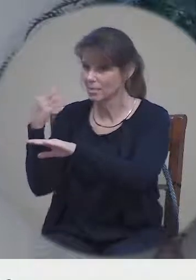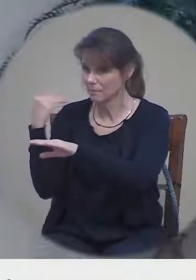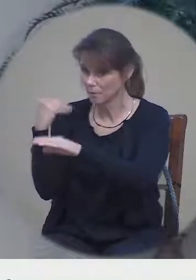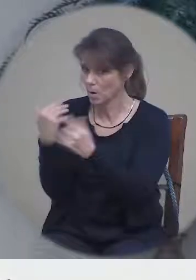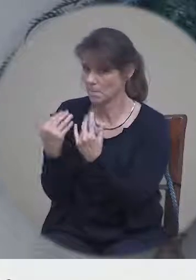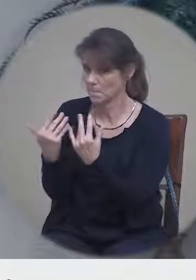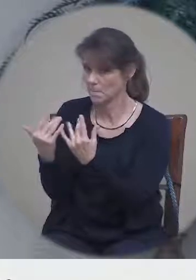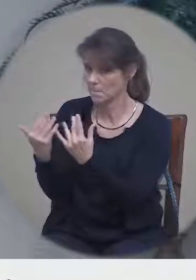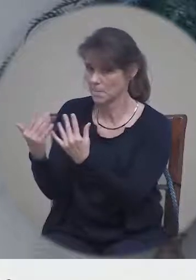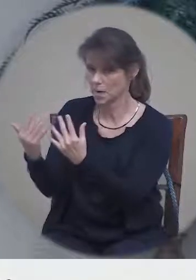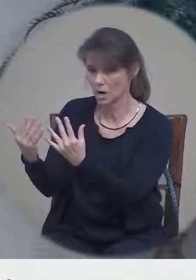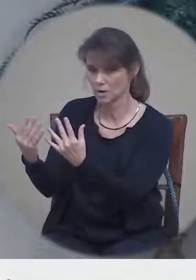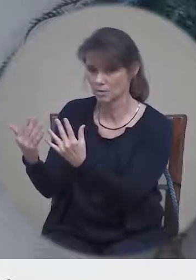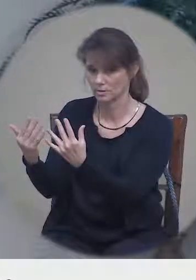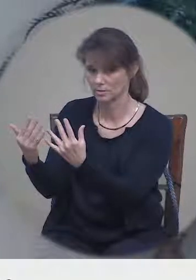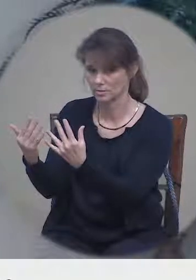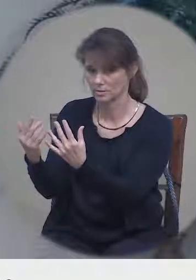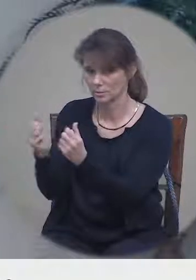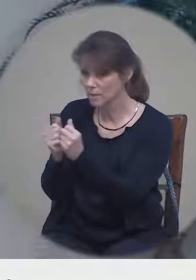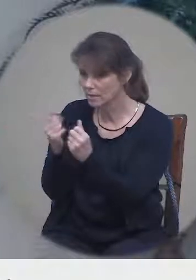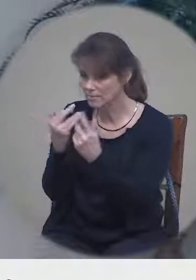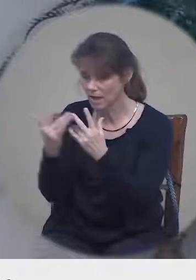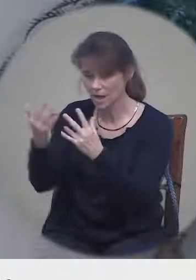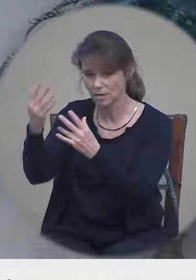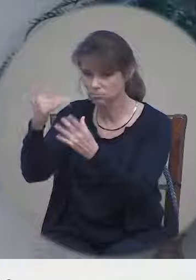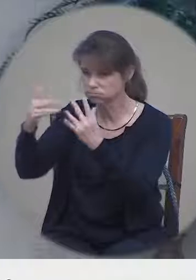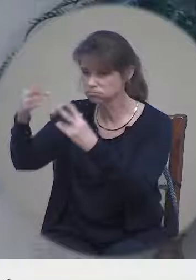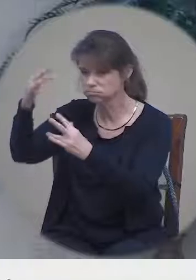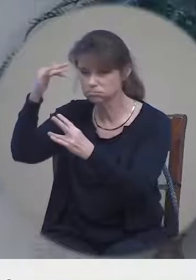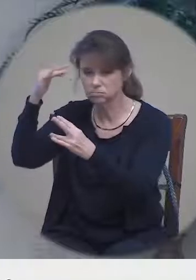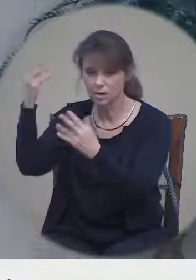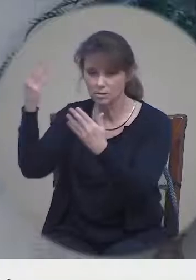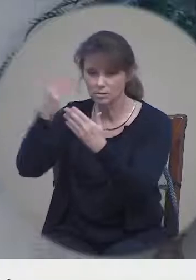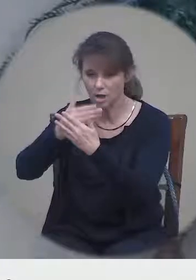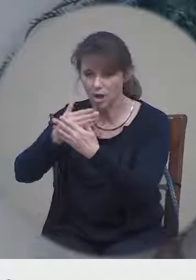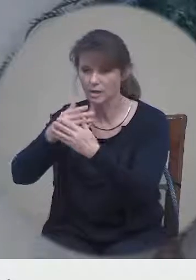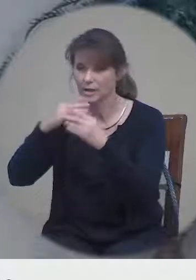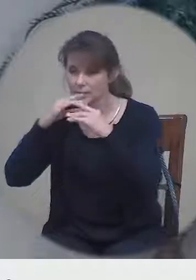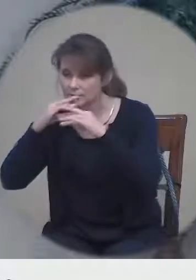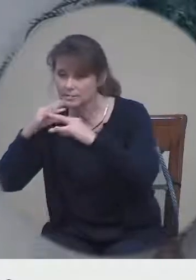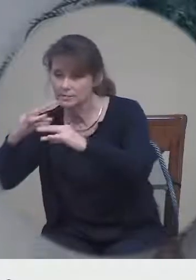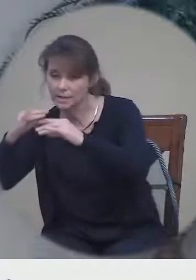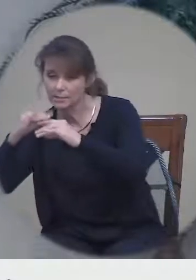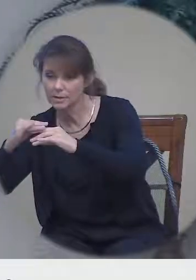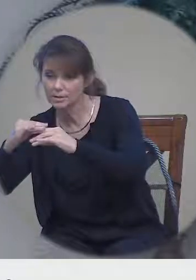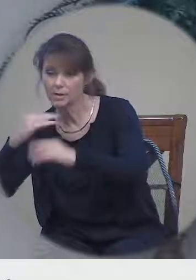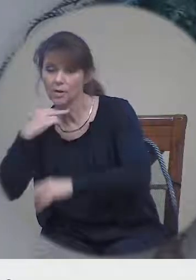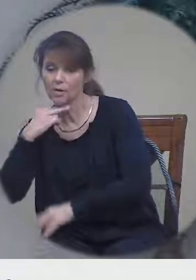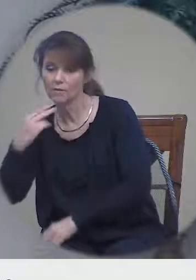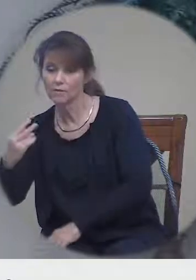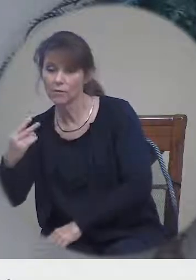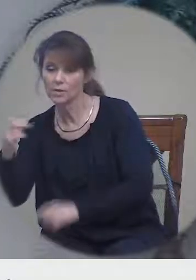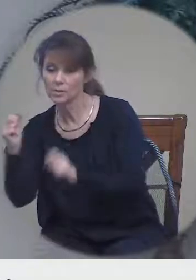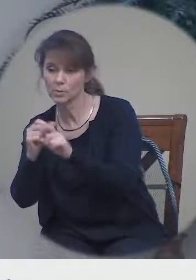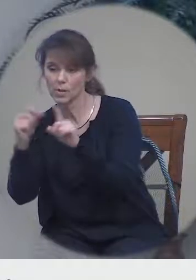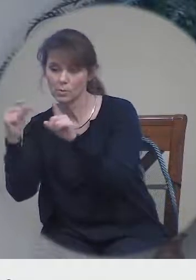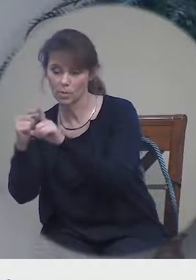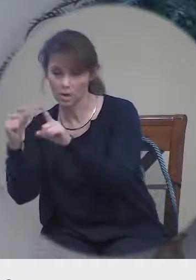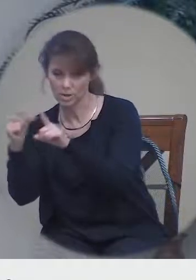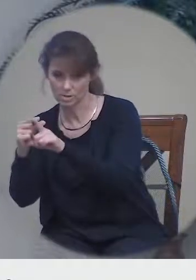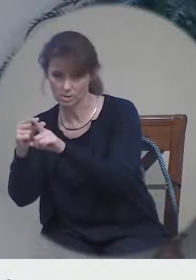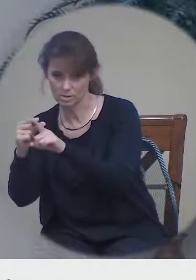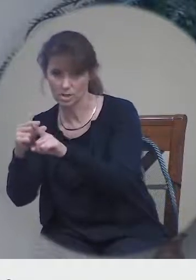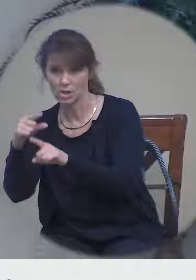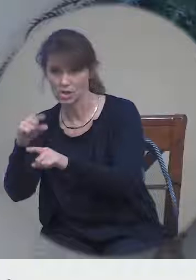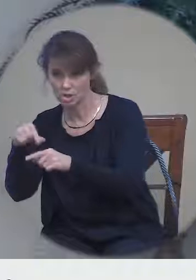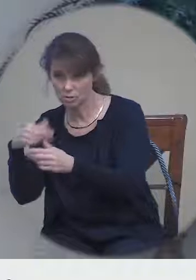to blackness and darkness and tempest and the sound of a trumpet and a voice of words, so that those